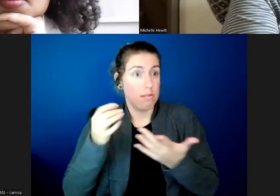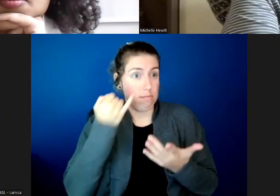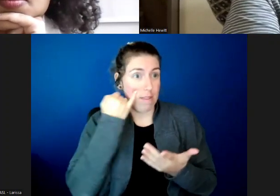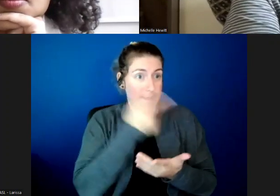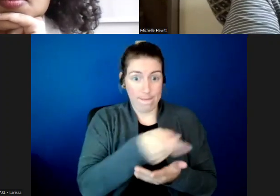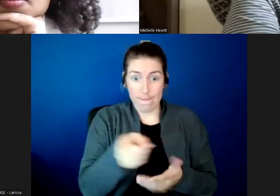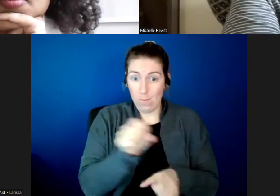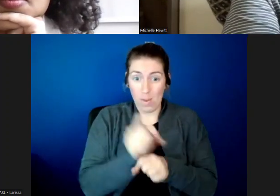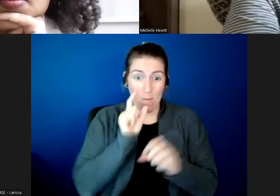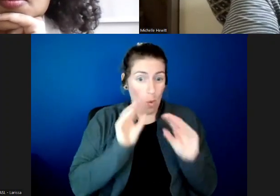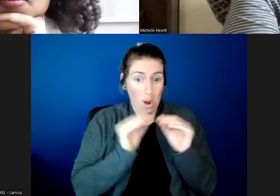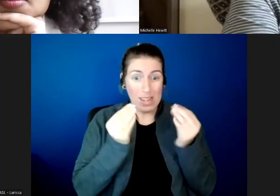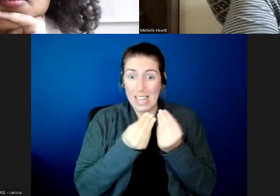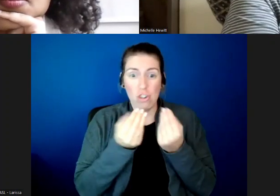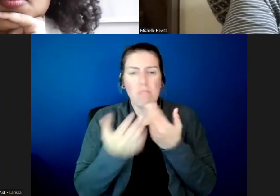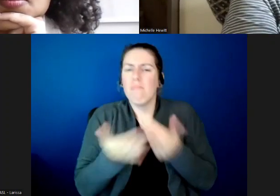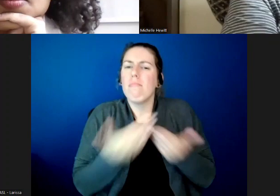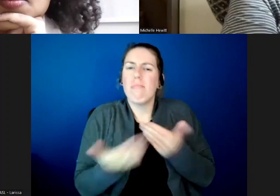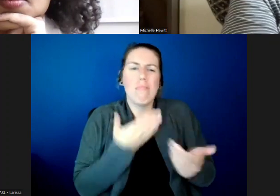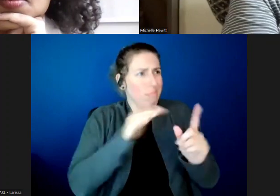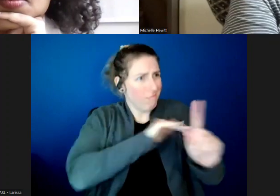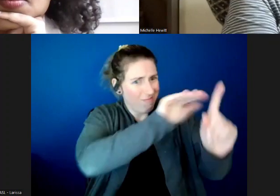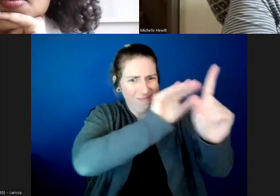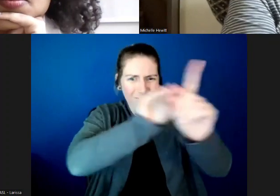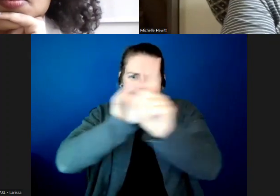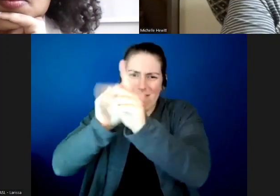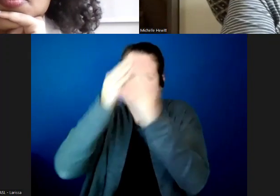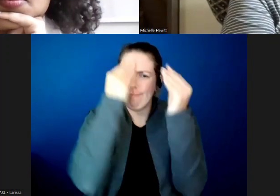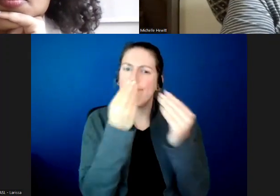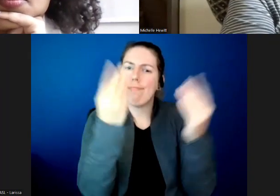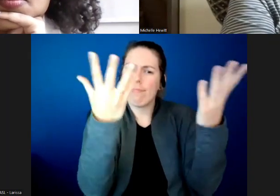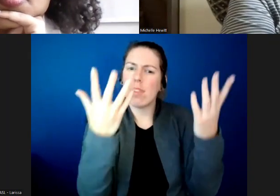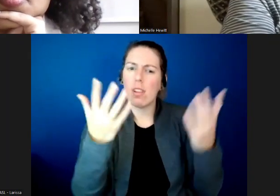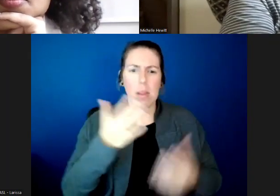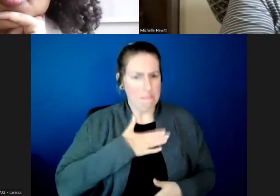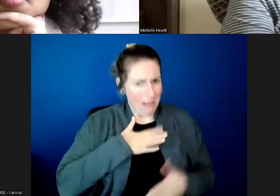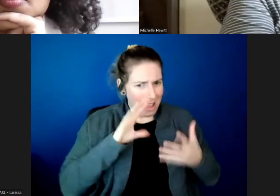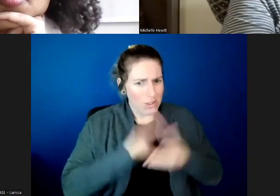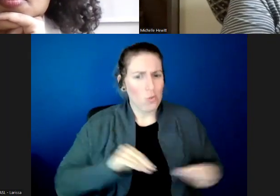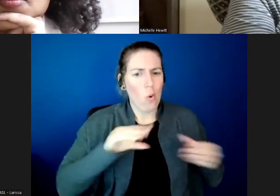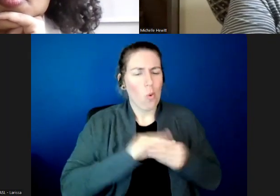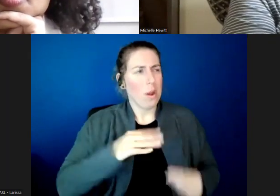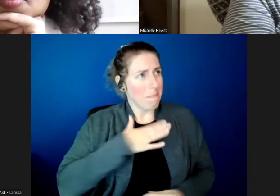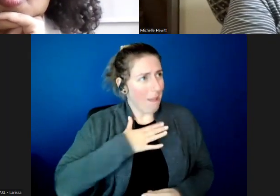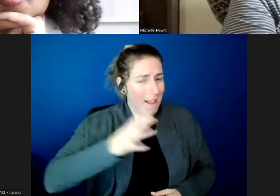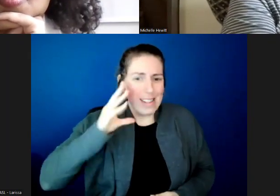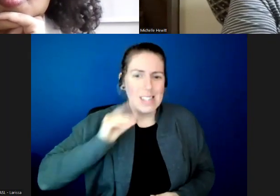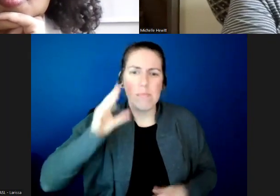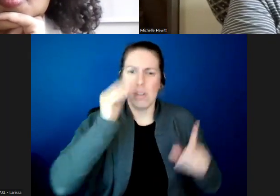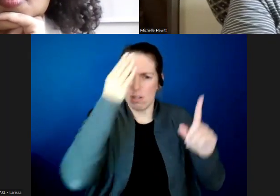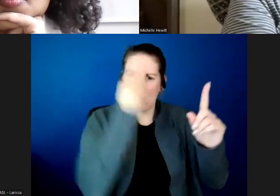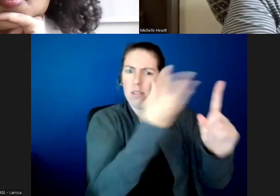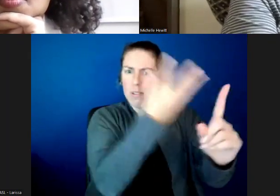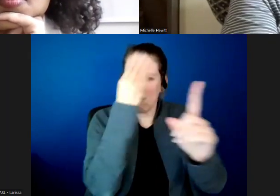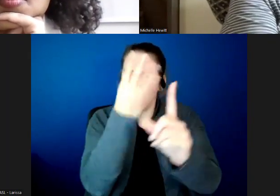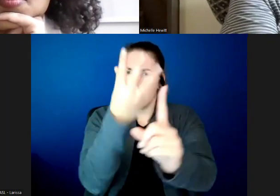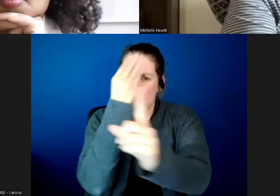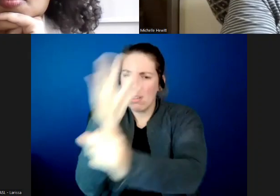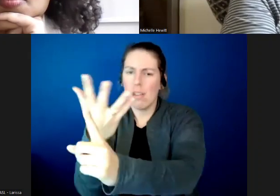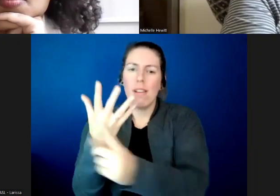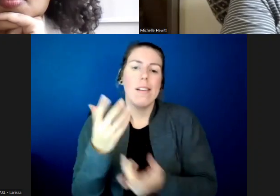organization. They need, you know, and as they need to hear those stories. They need to not just hear generic, you